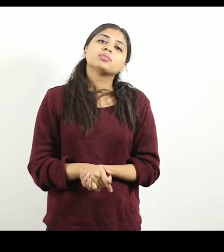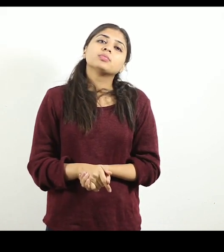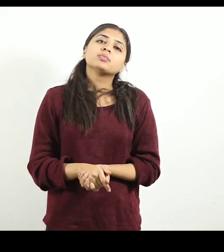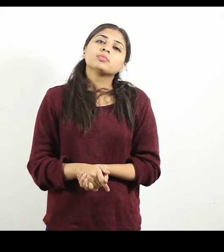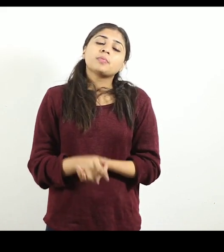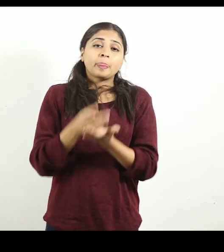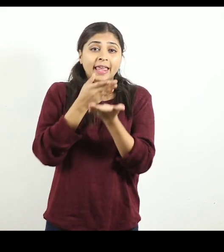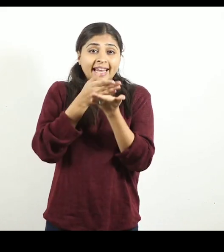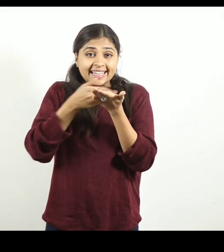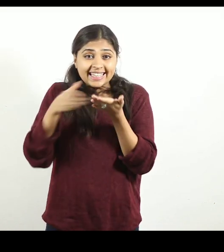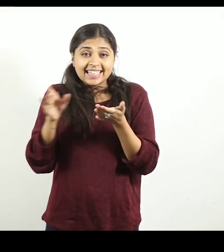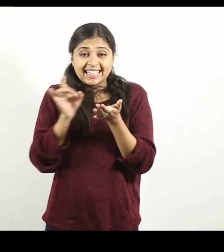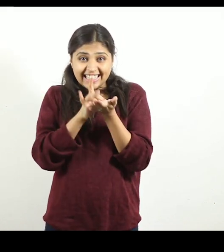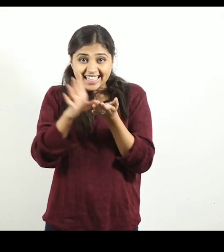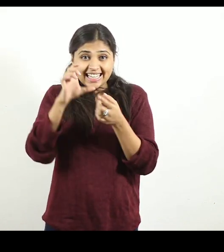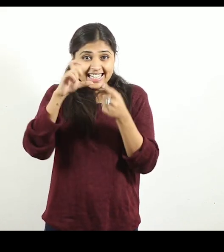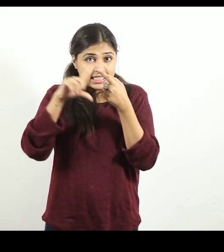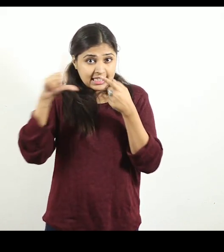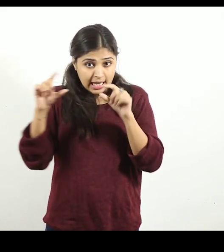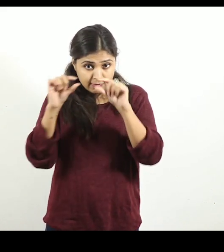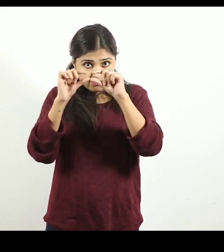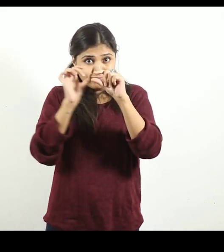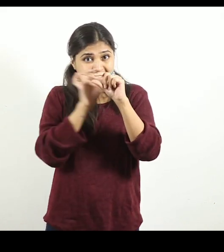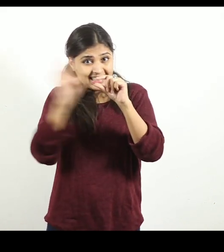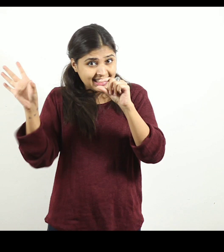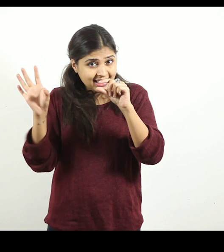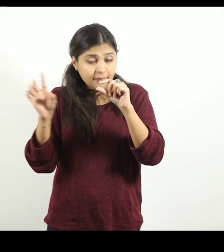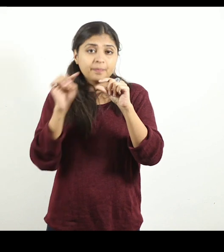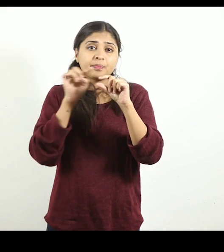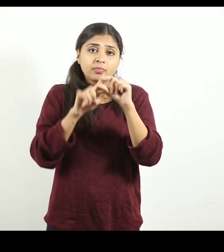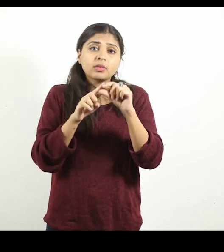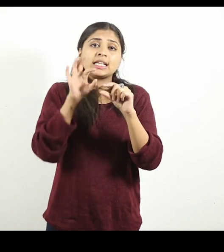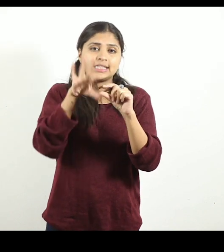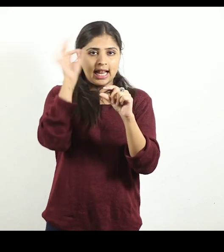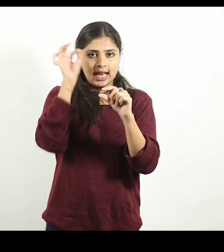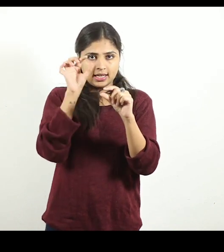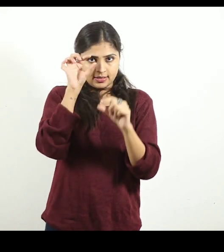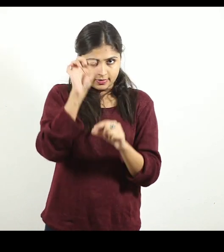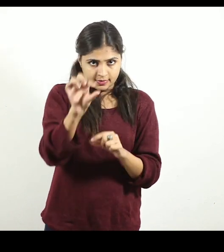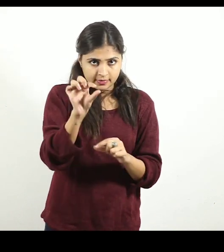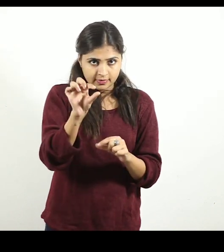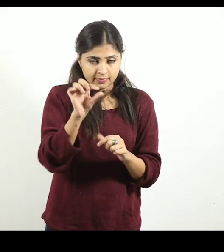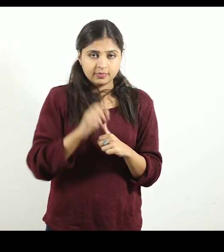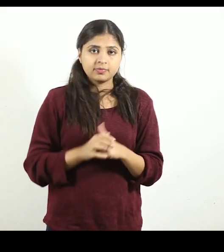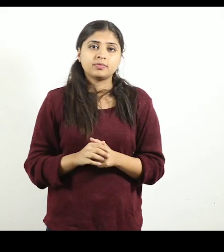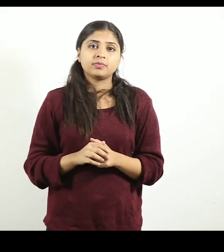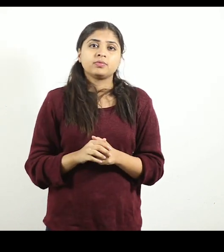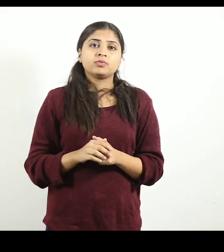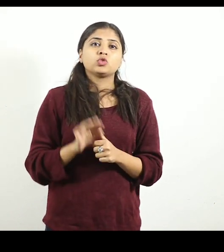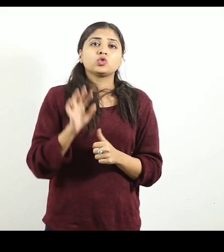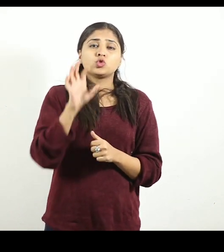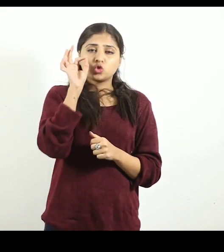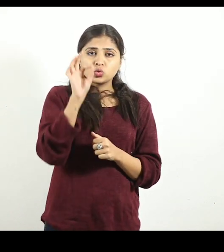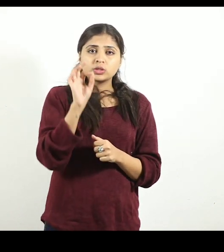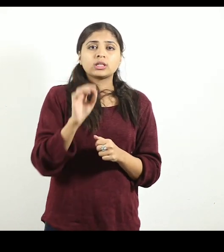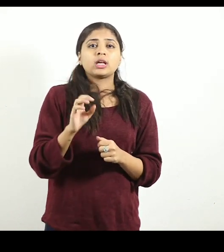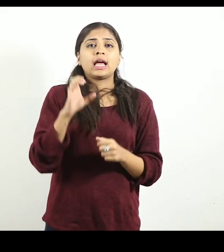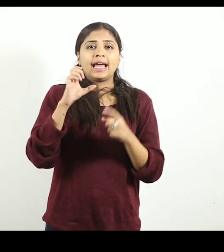Deleting cells. In order to delete cell, you need to number 1. Select the cells you want to delete. Number 2. Choose the